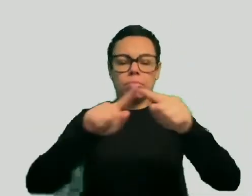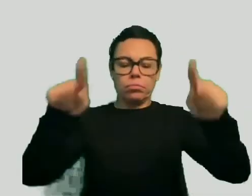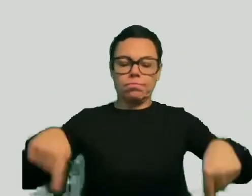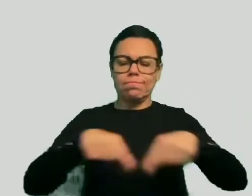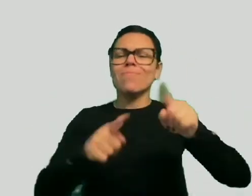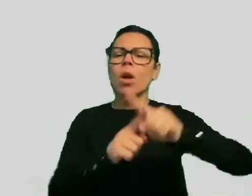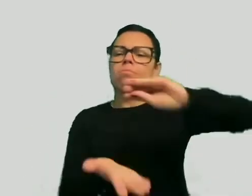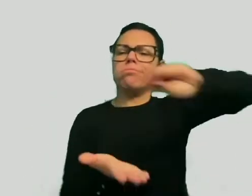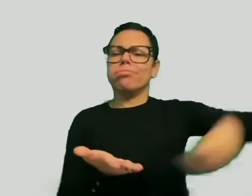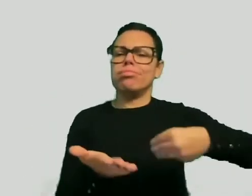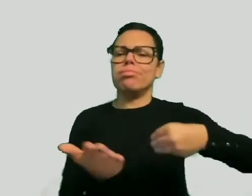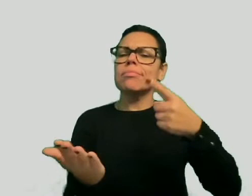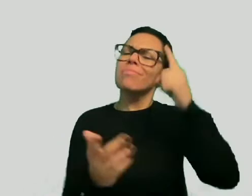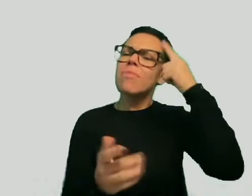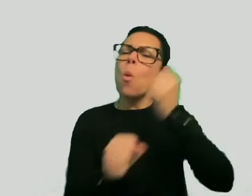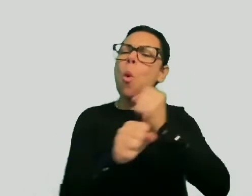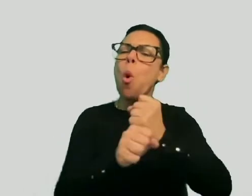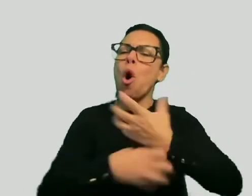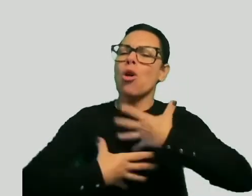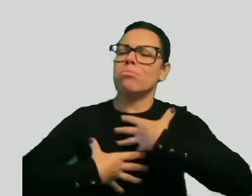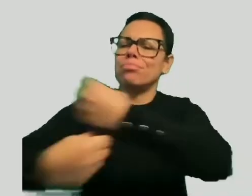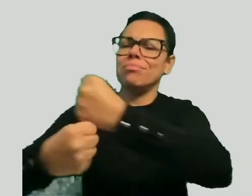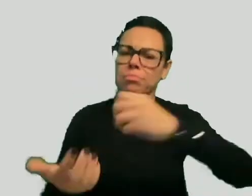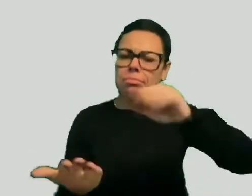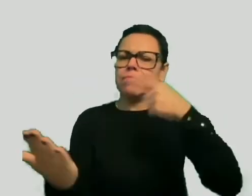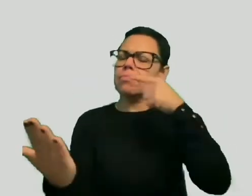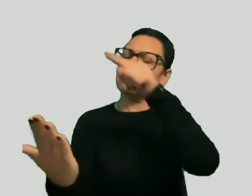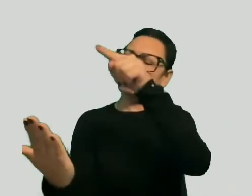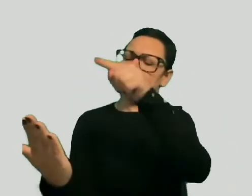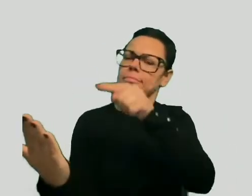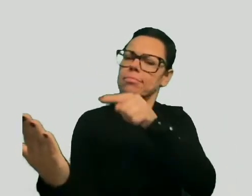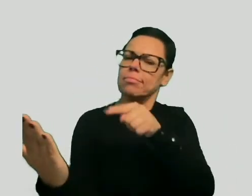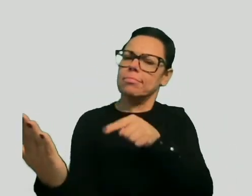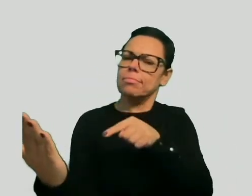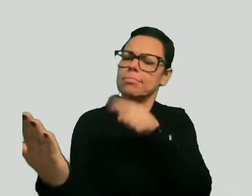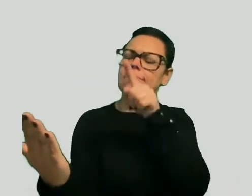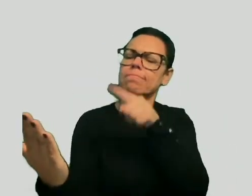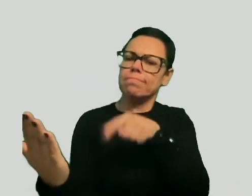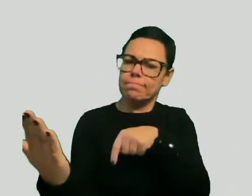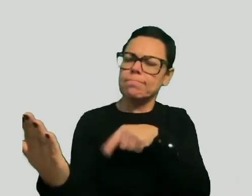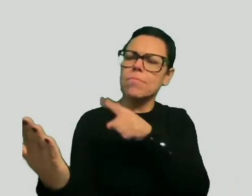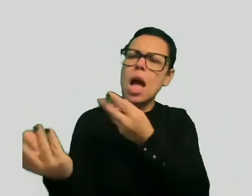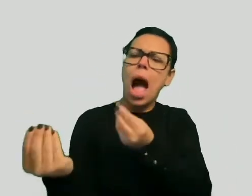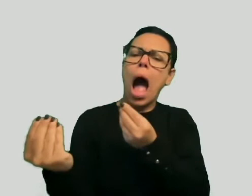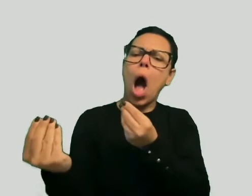procedure and we need to assess the gender relevance, because only by grabbing this gender relevance, then the